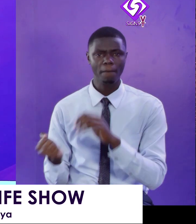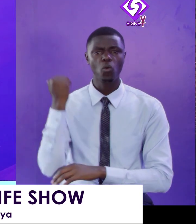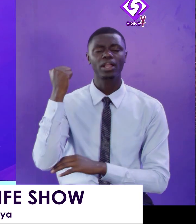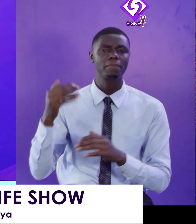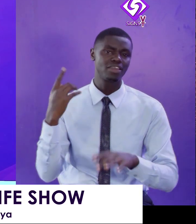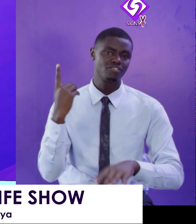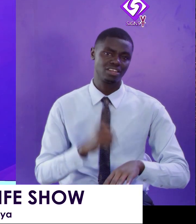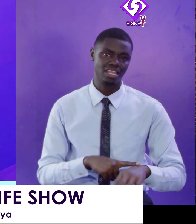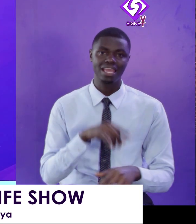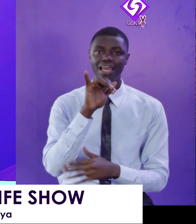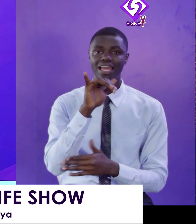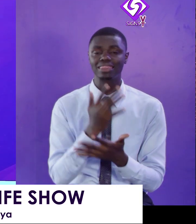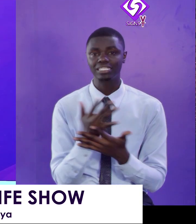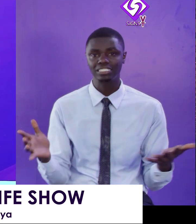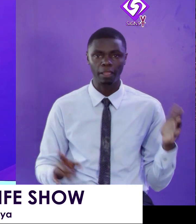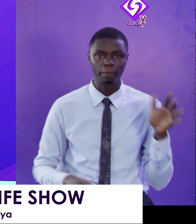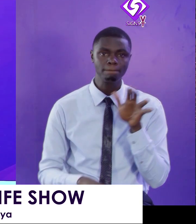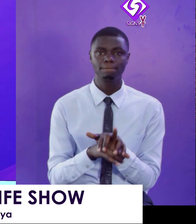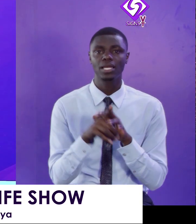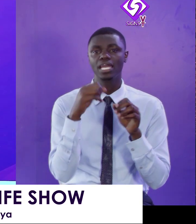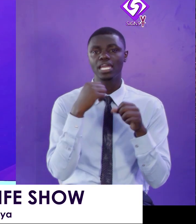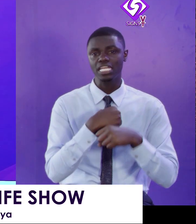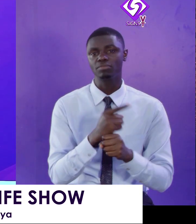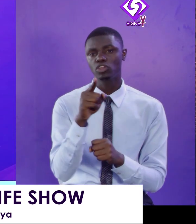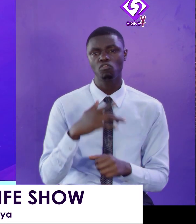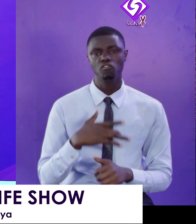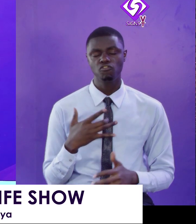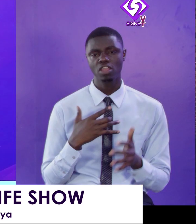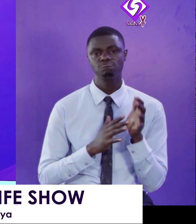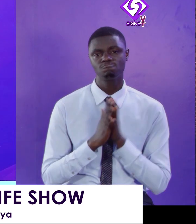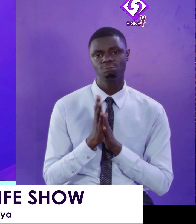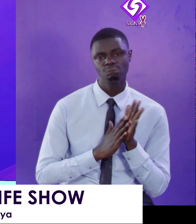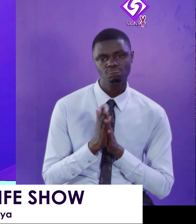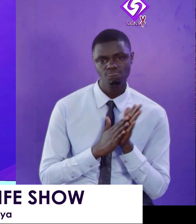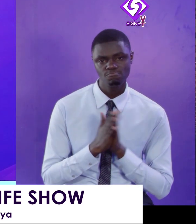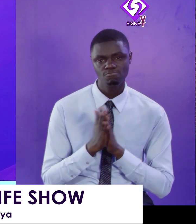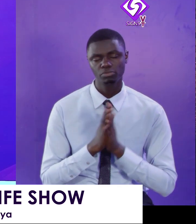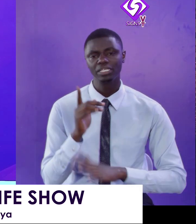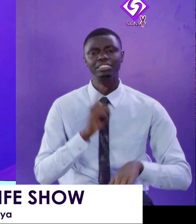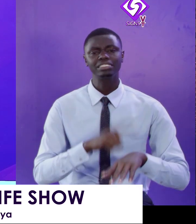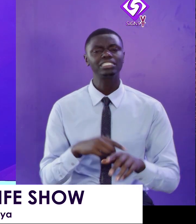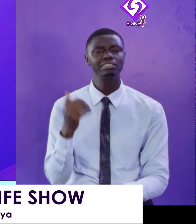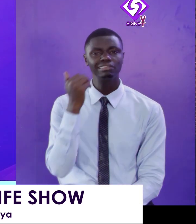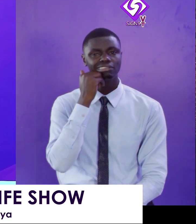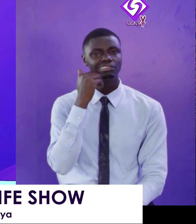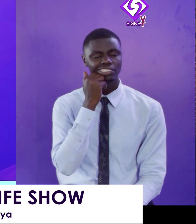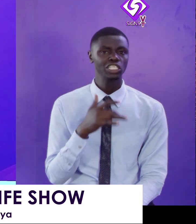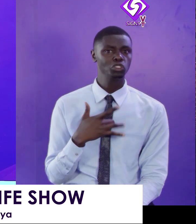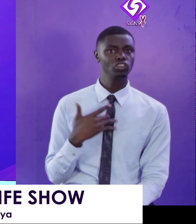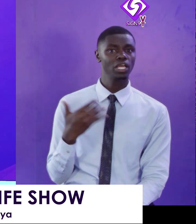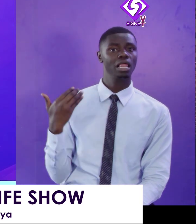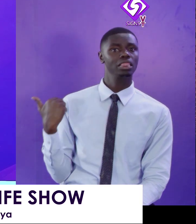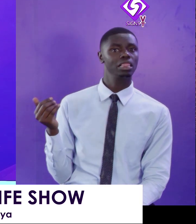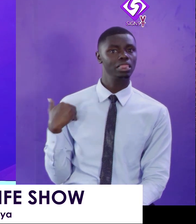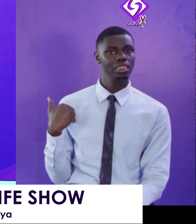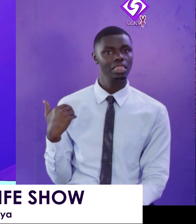thing ignites you. It makes you feel excited. Even when you're unwell, you feel distracted. You don't